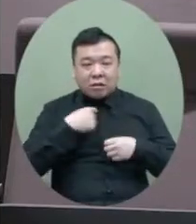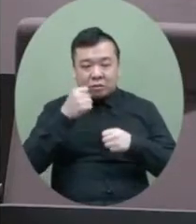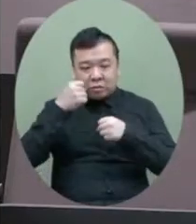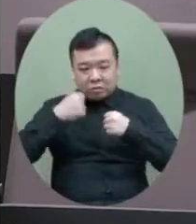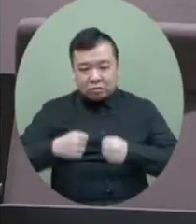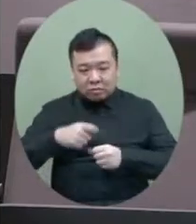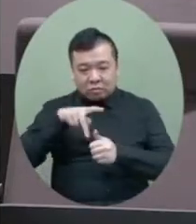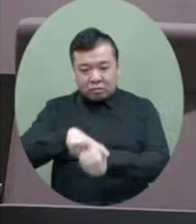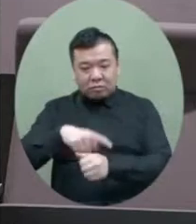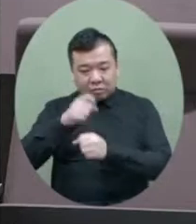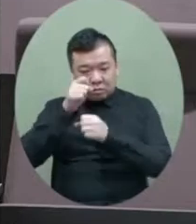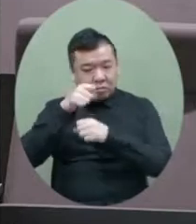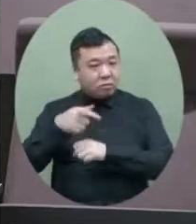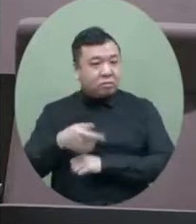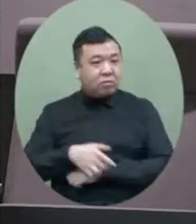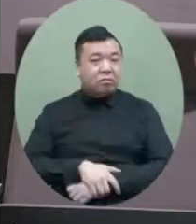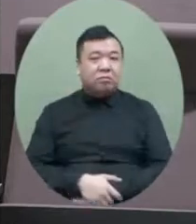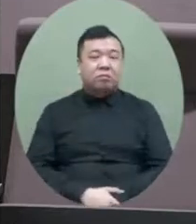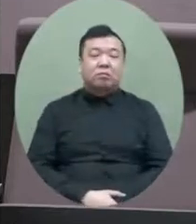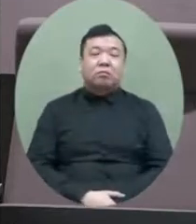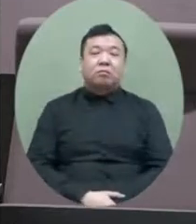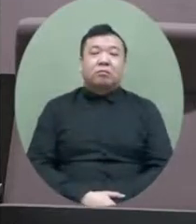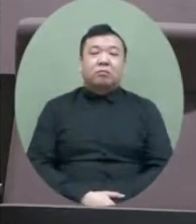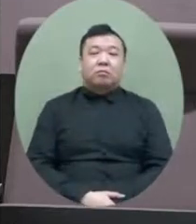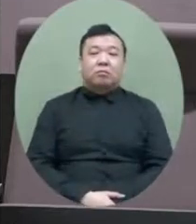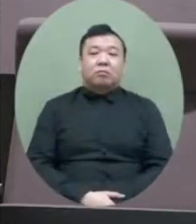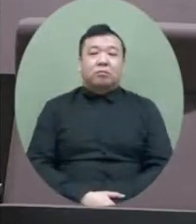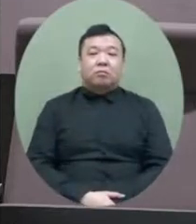Yang San Chun need to undergo compulsory testing?